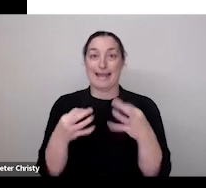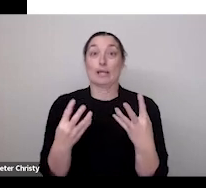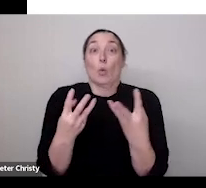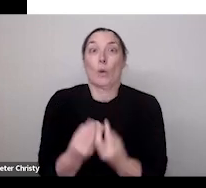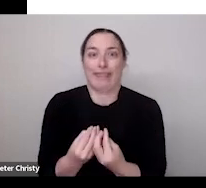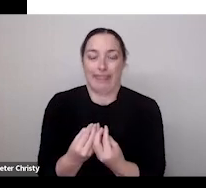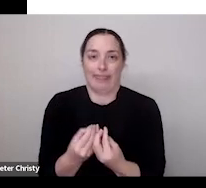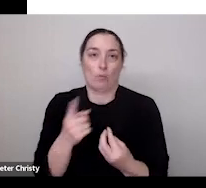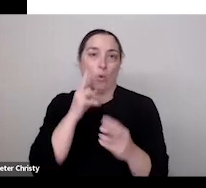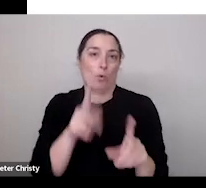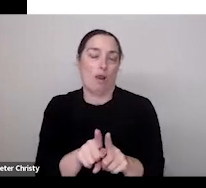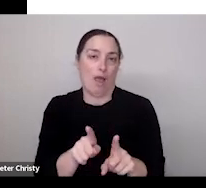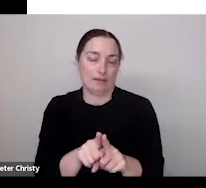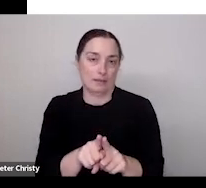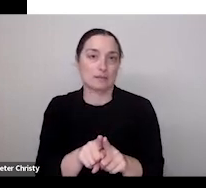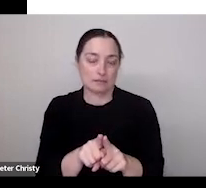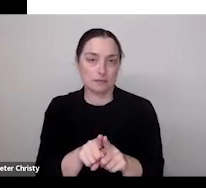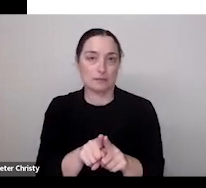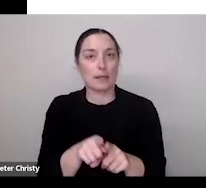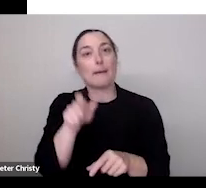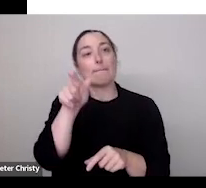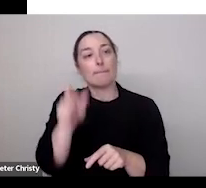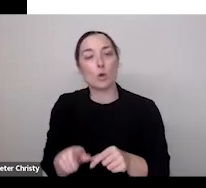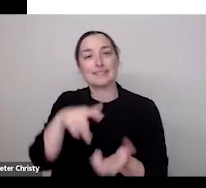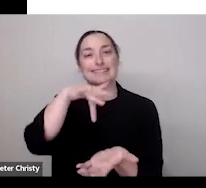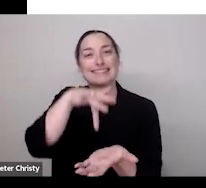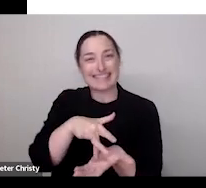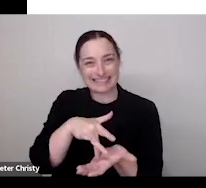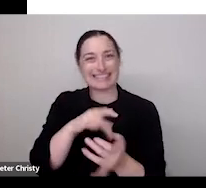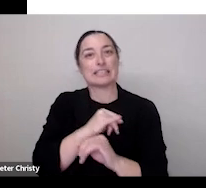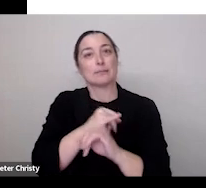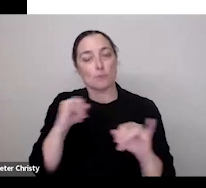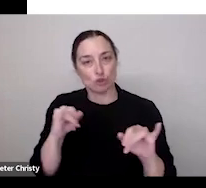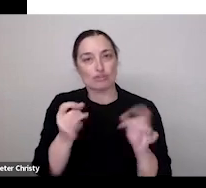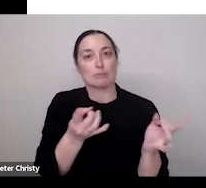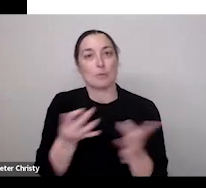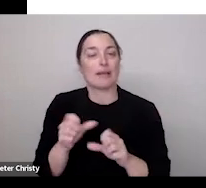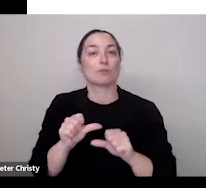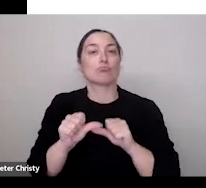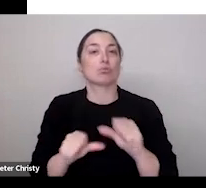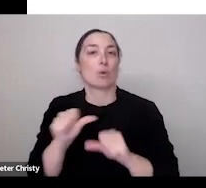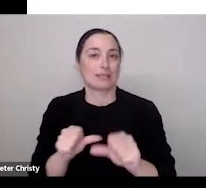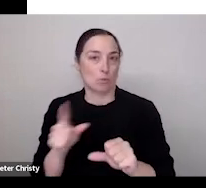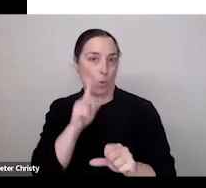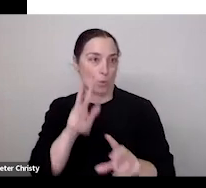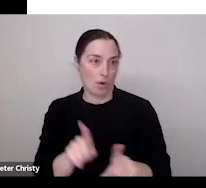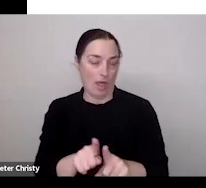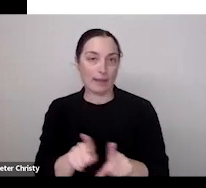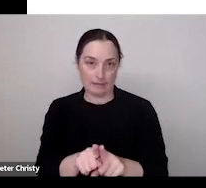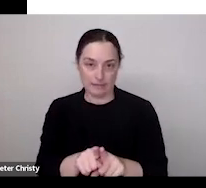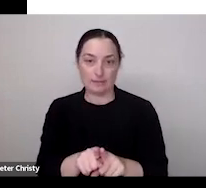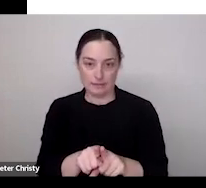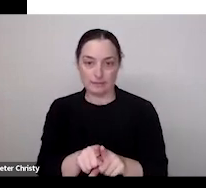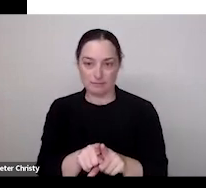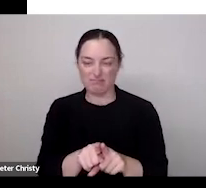looks like and unpacks a bit more the person-centered emergency preparedness process. Person-centered emergency preparedness, and I'll